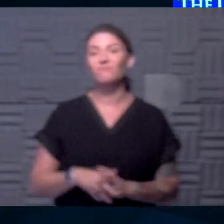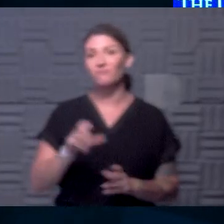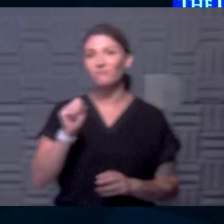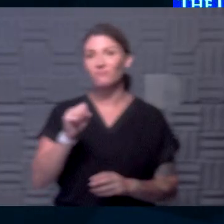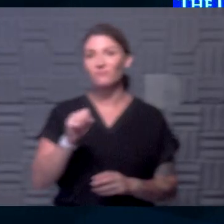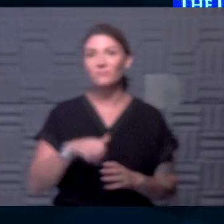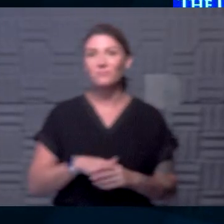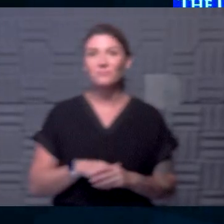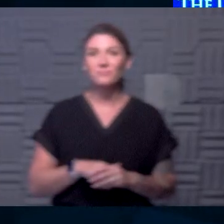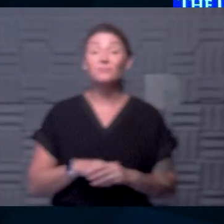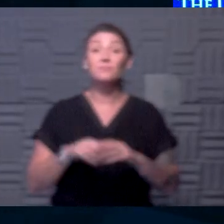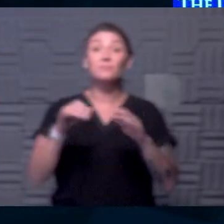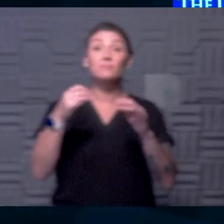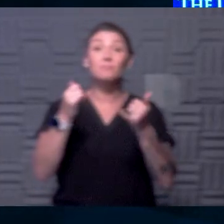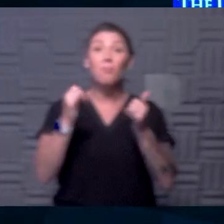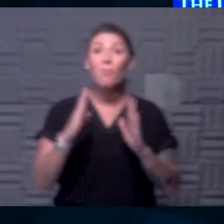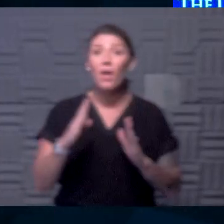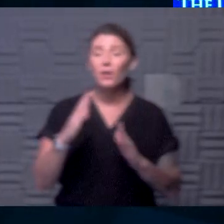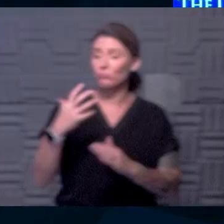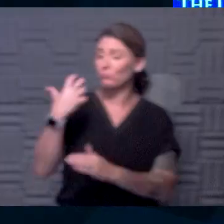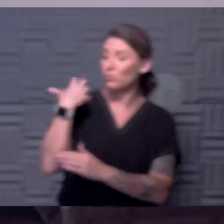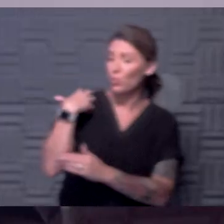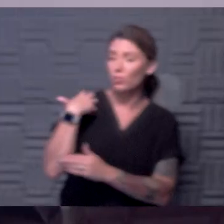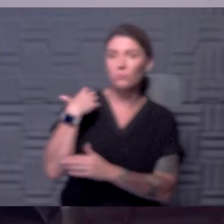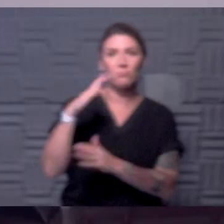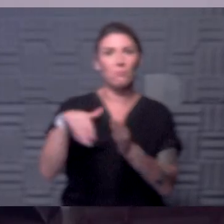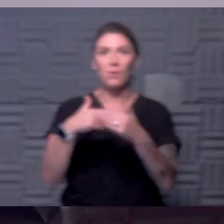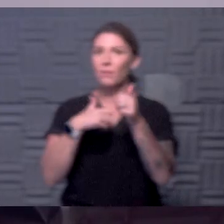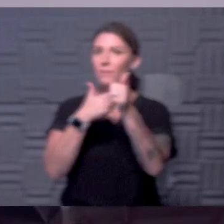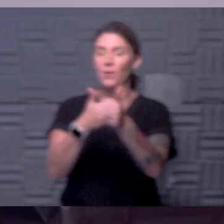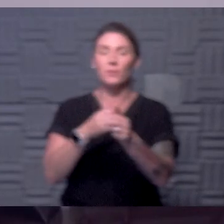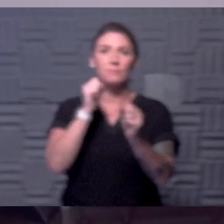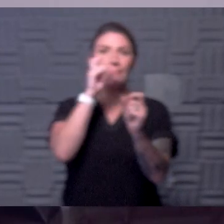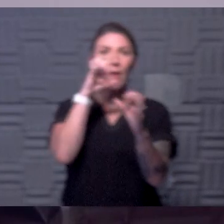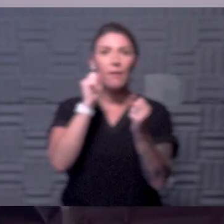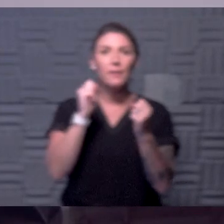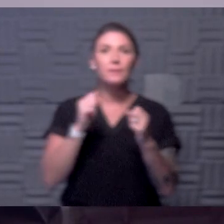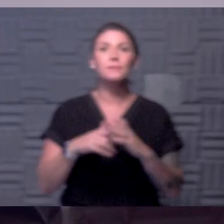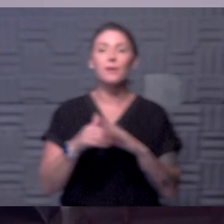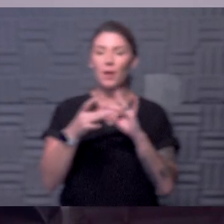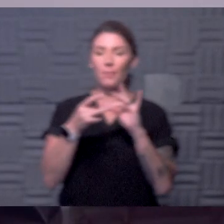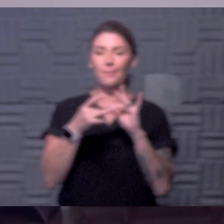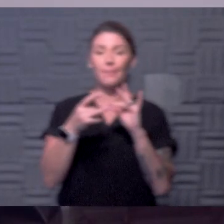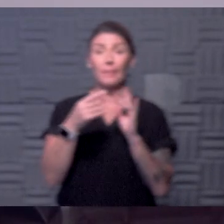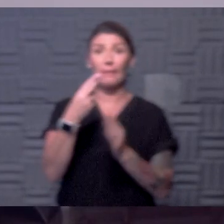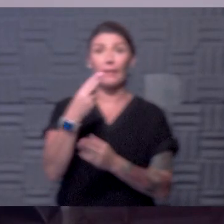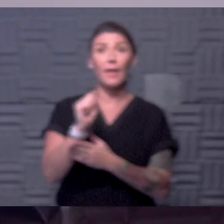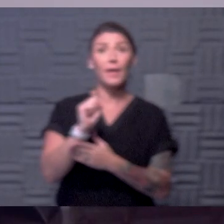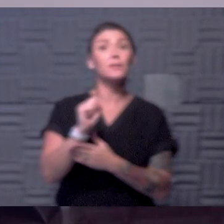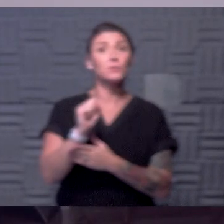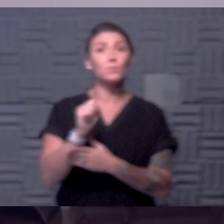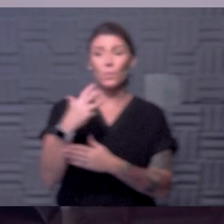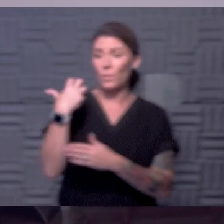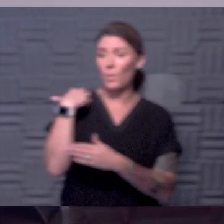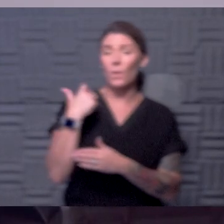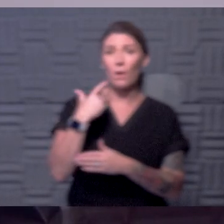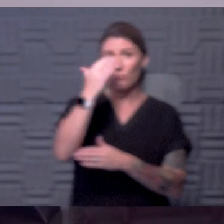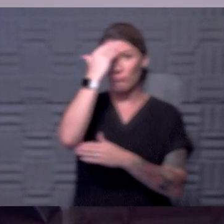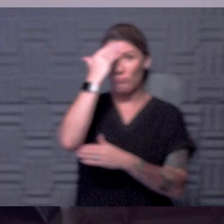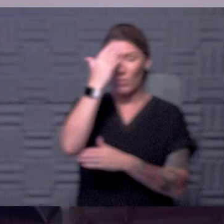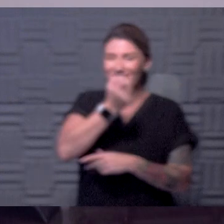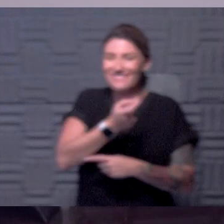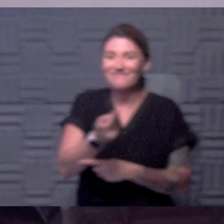Yeah, the players and the coaches have bought into this. It is amazing. And I'll comment on the high school coaches, too. I'm aware of several high